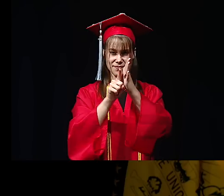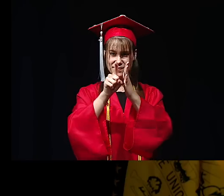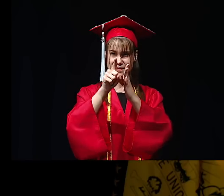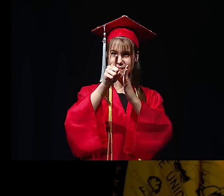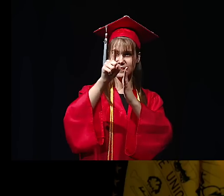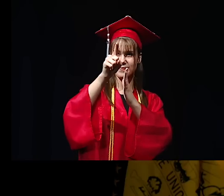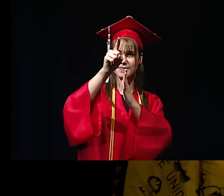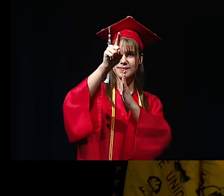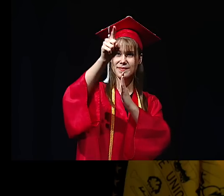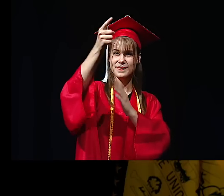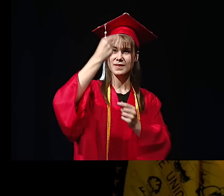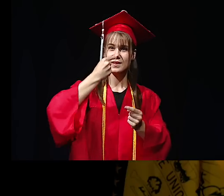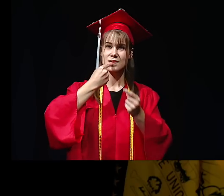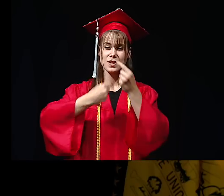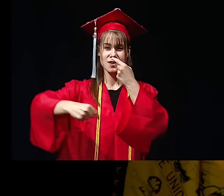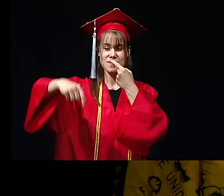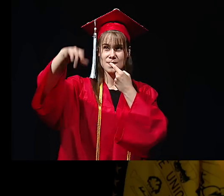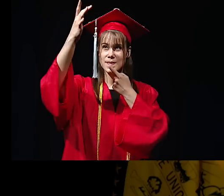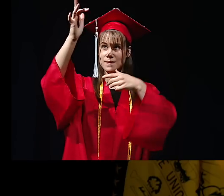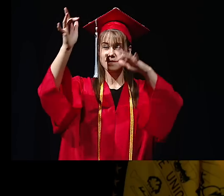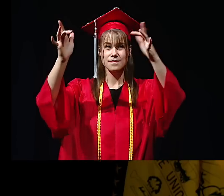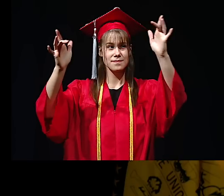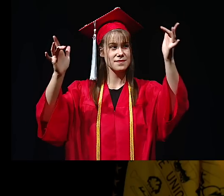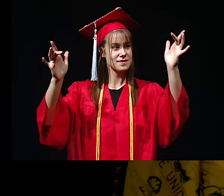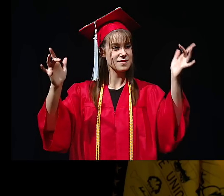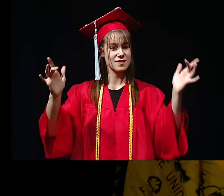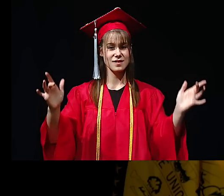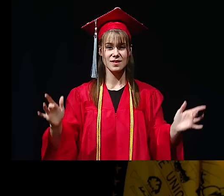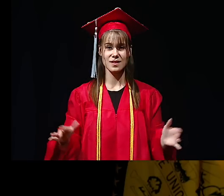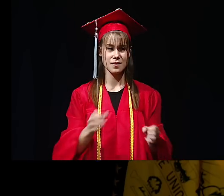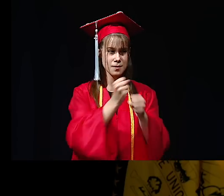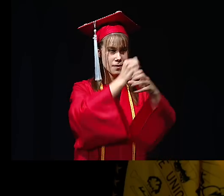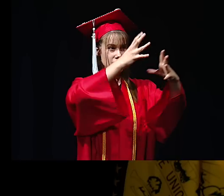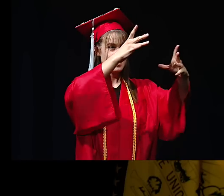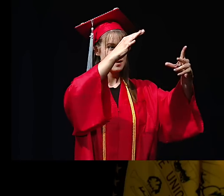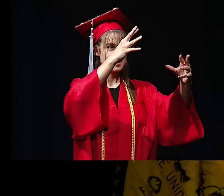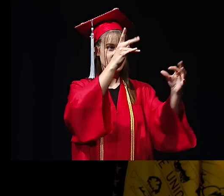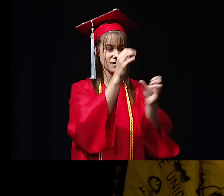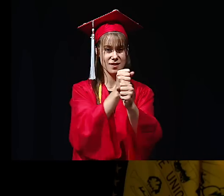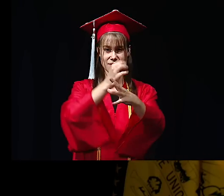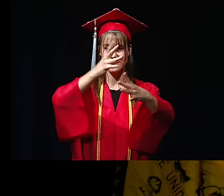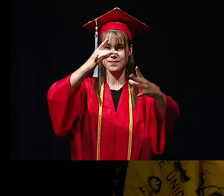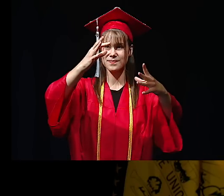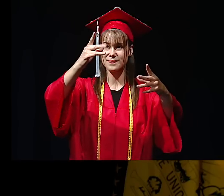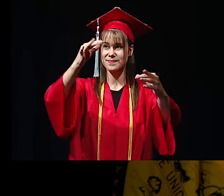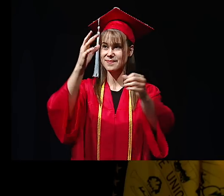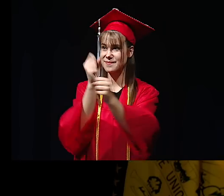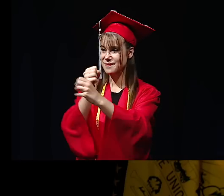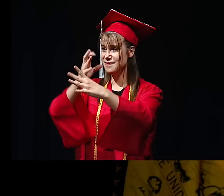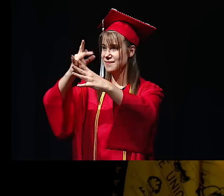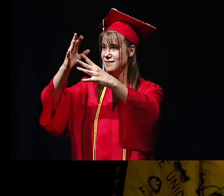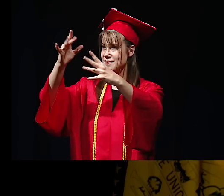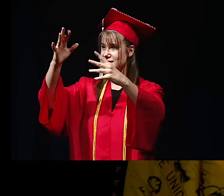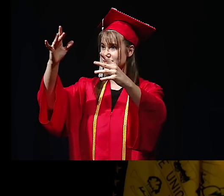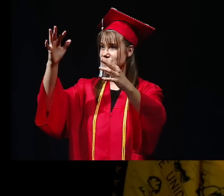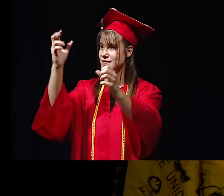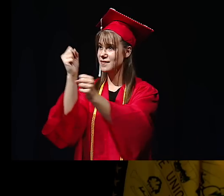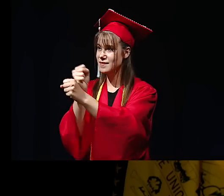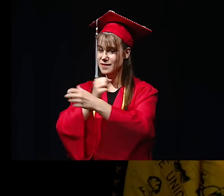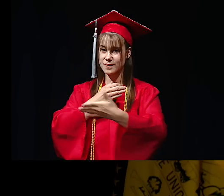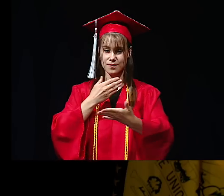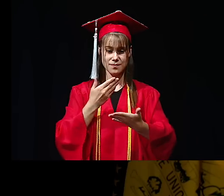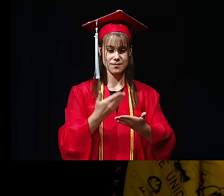the rocket's red glare, the bombs bursting in